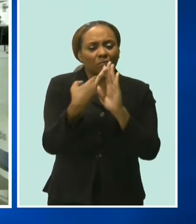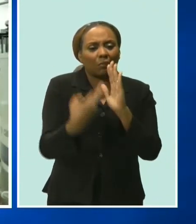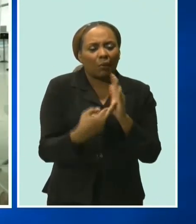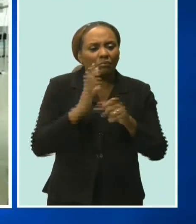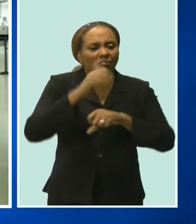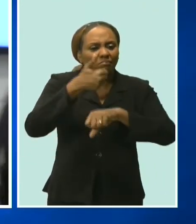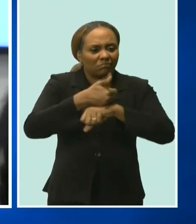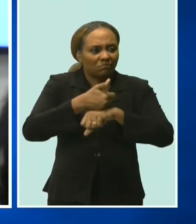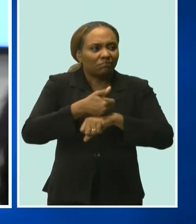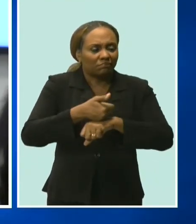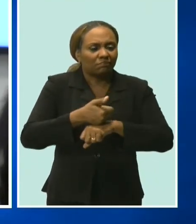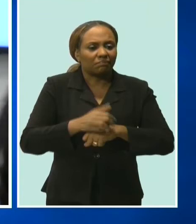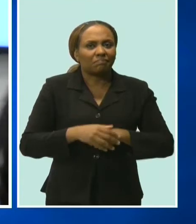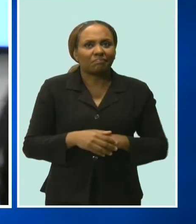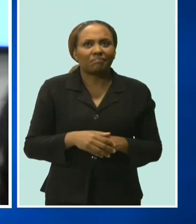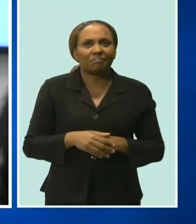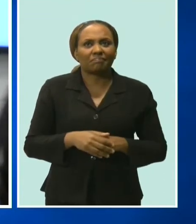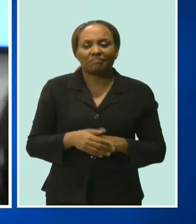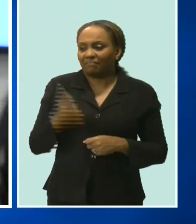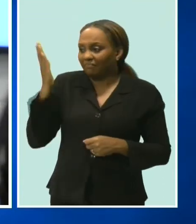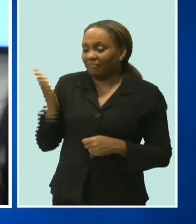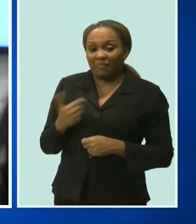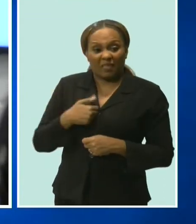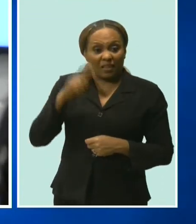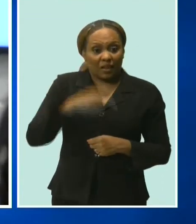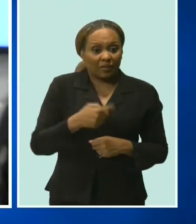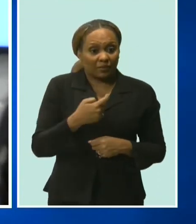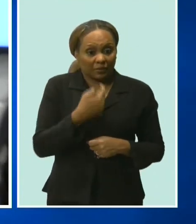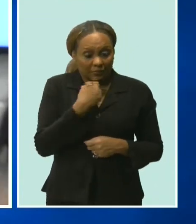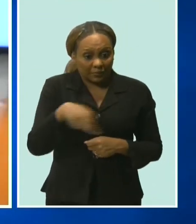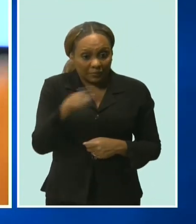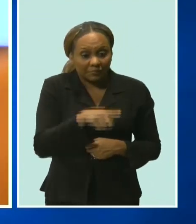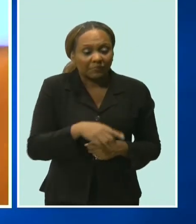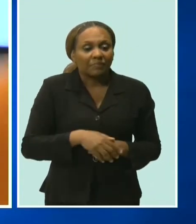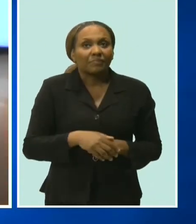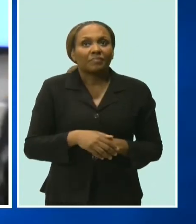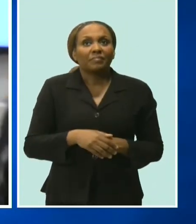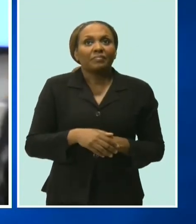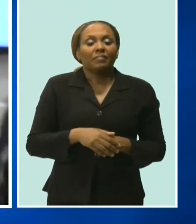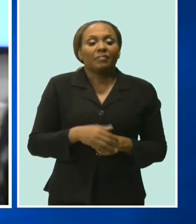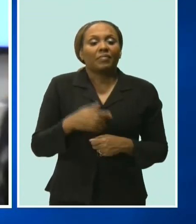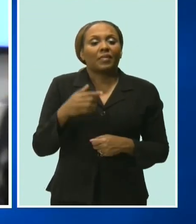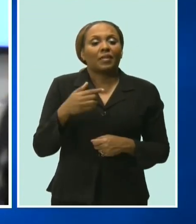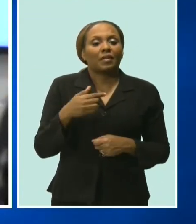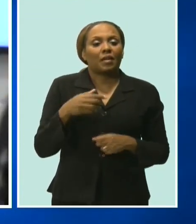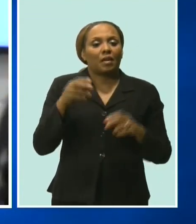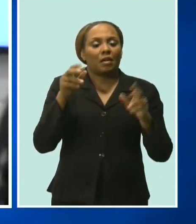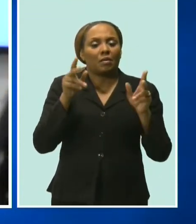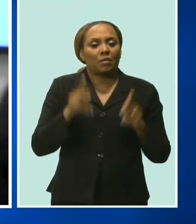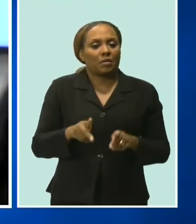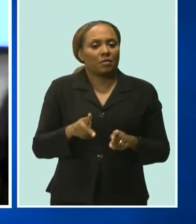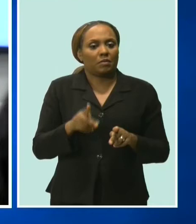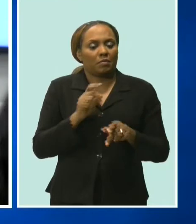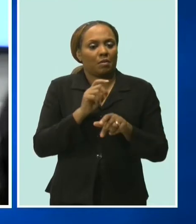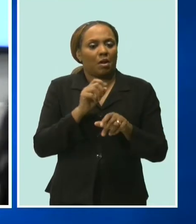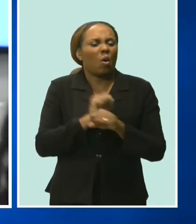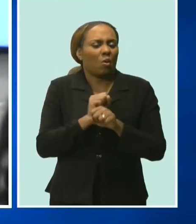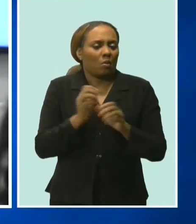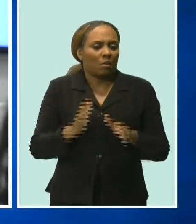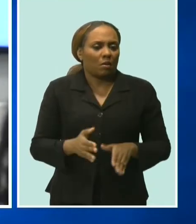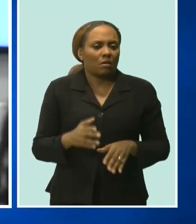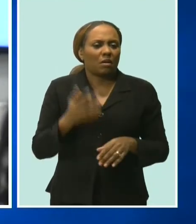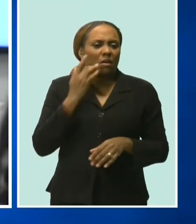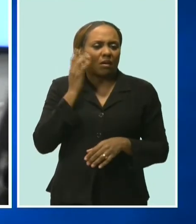in place. I must tell you that I got a video message from a worker at one of